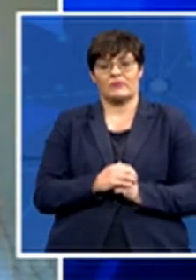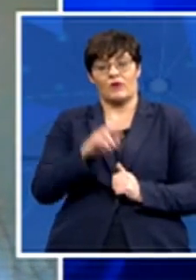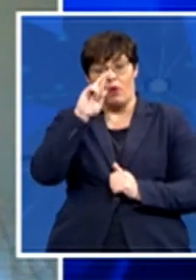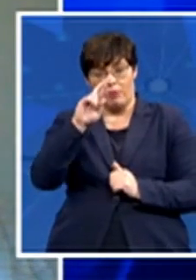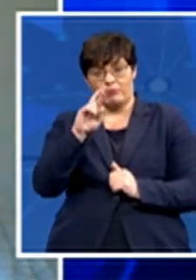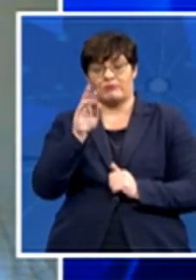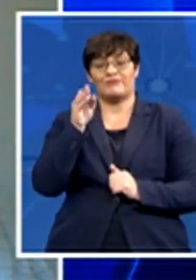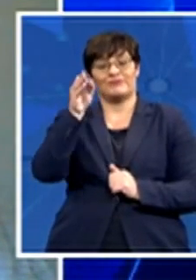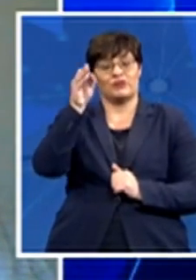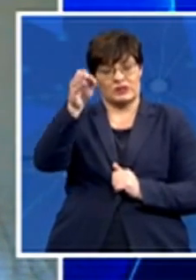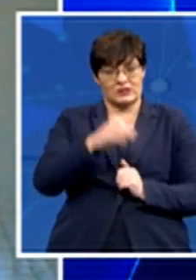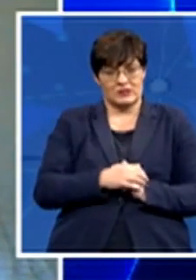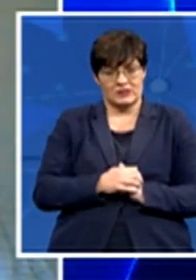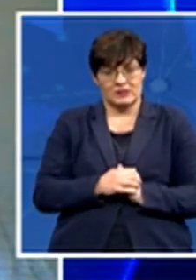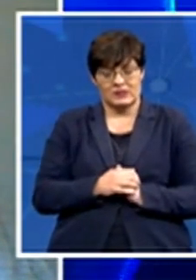South Africans will